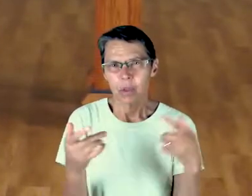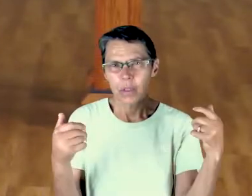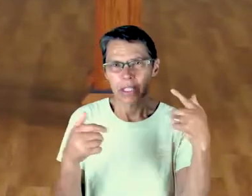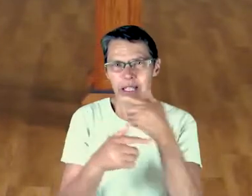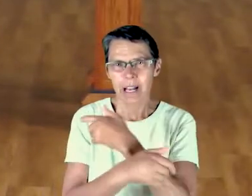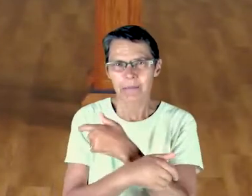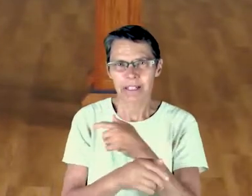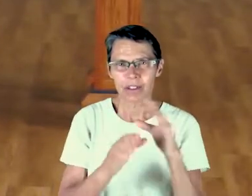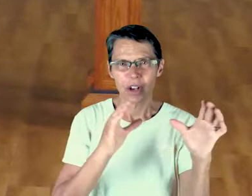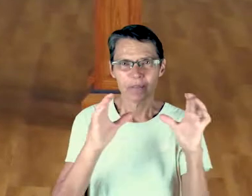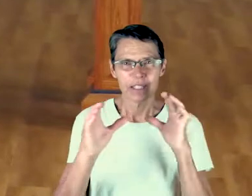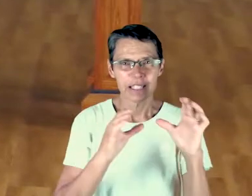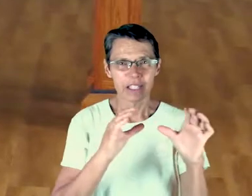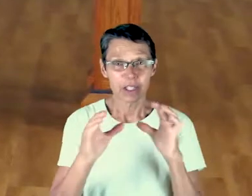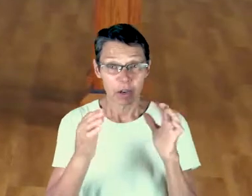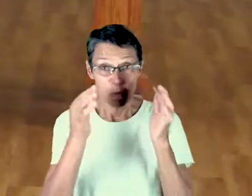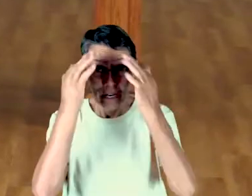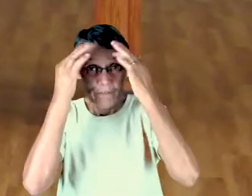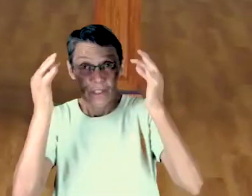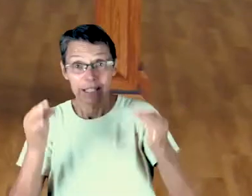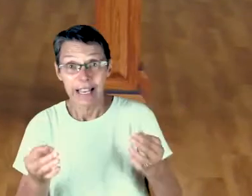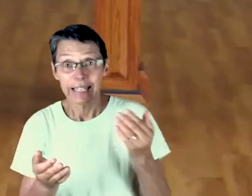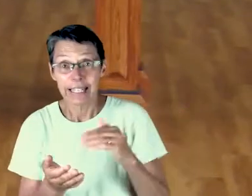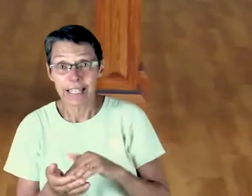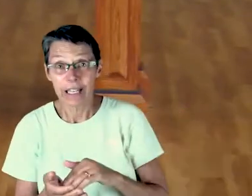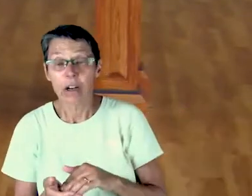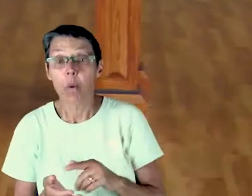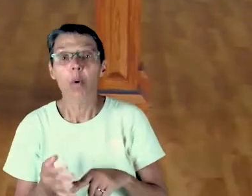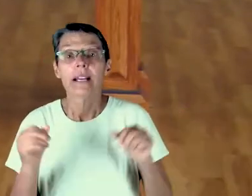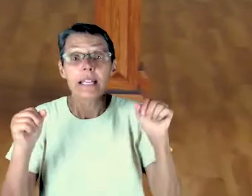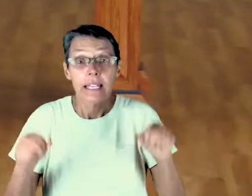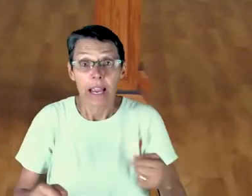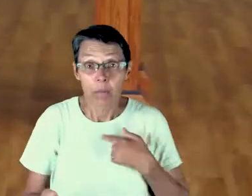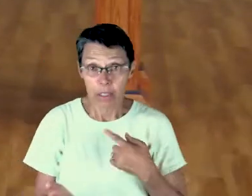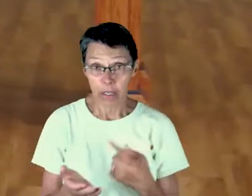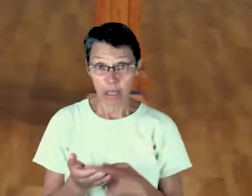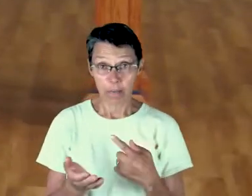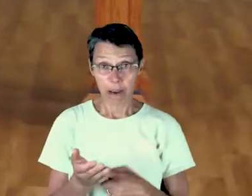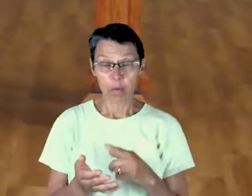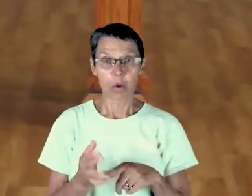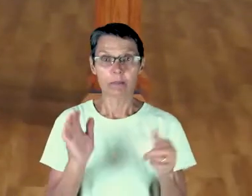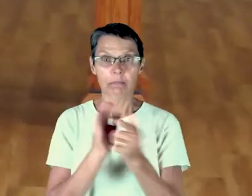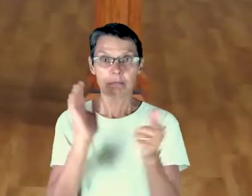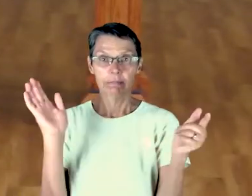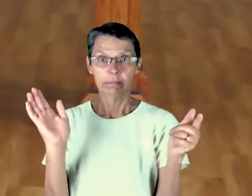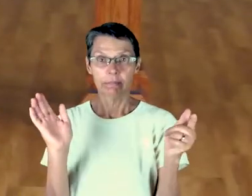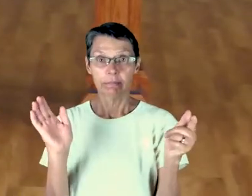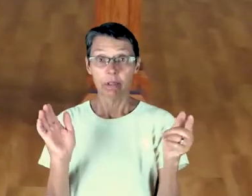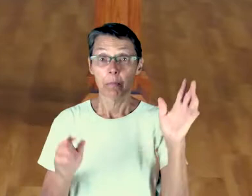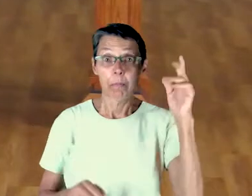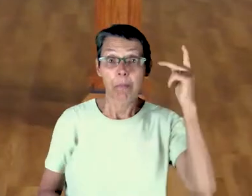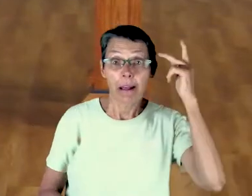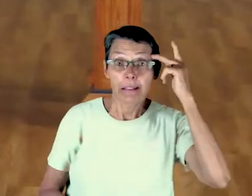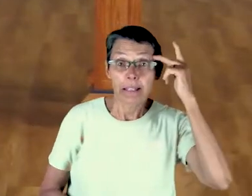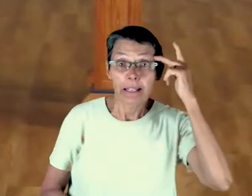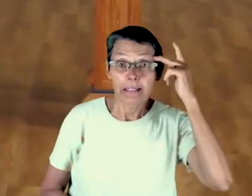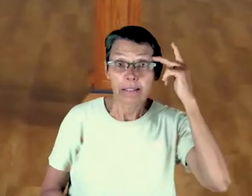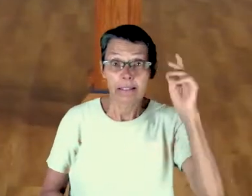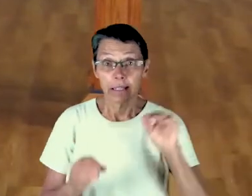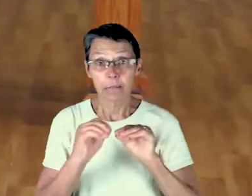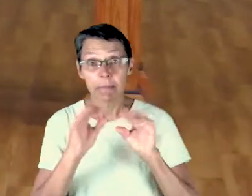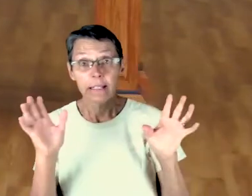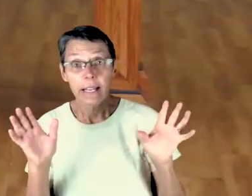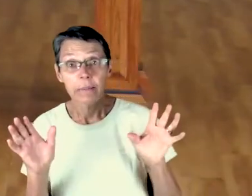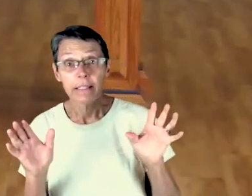conversations. We have to decide again what we can talk about and what is off limits, you know, whether it's politics or pandemics